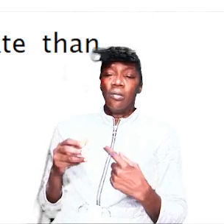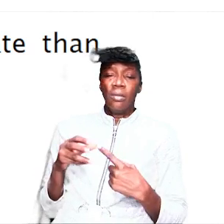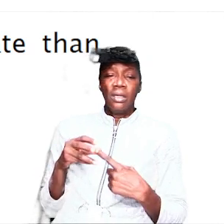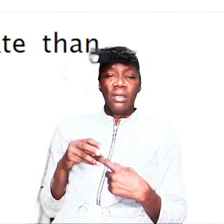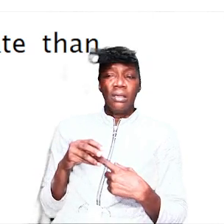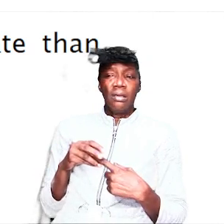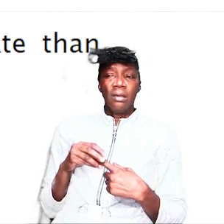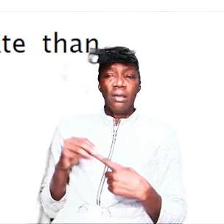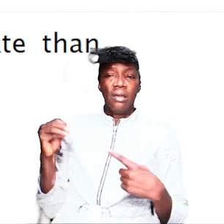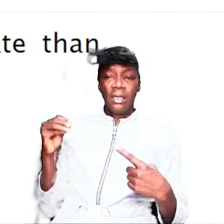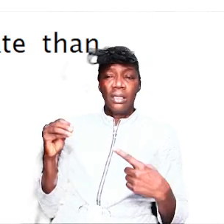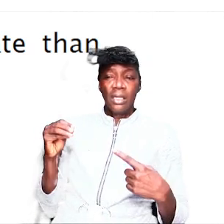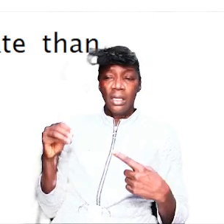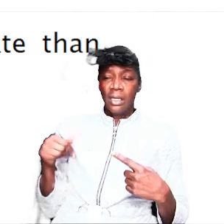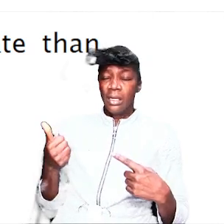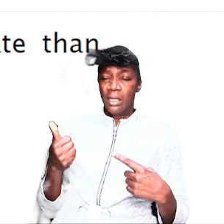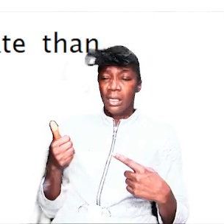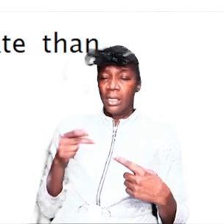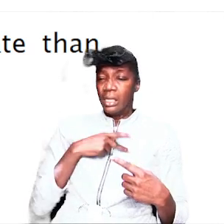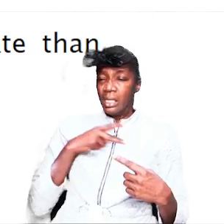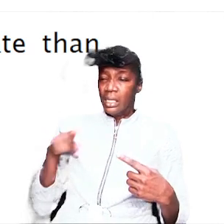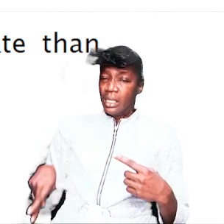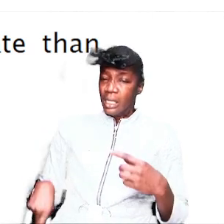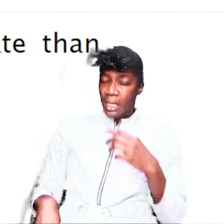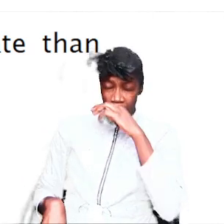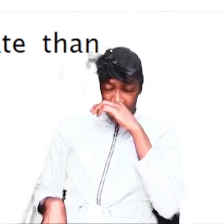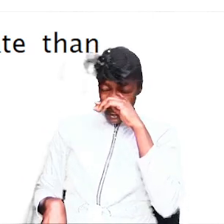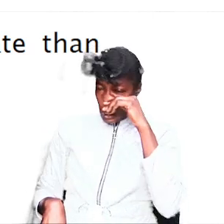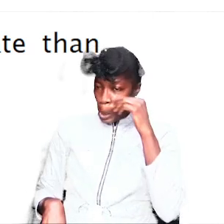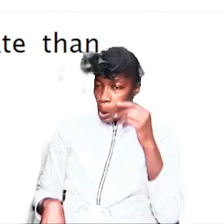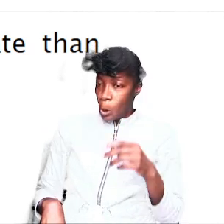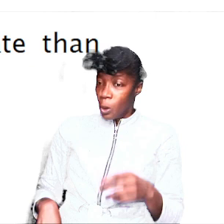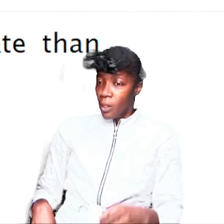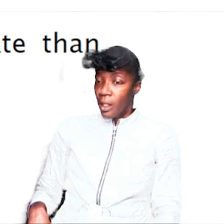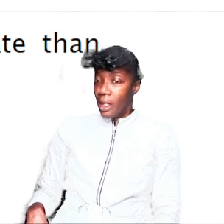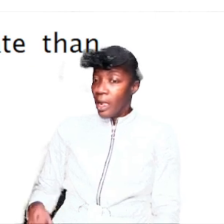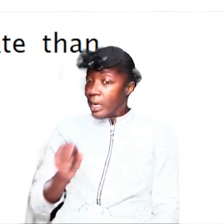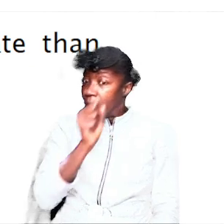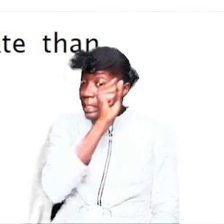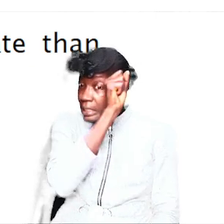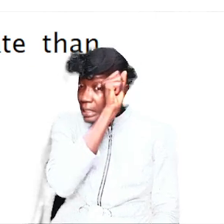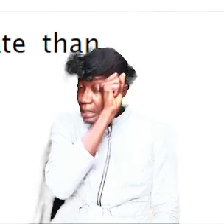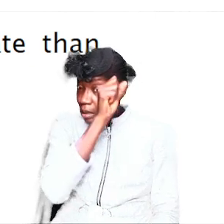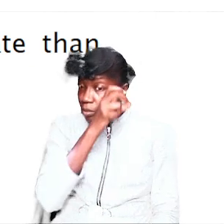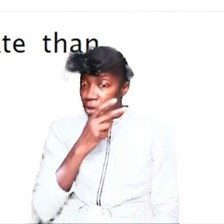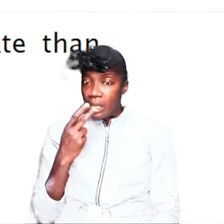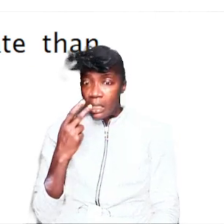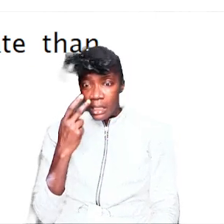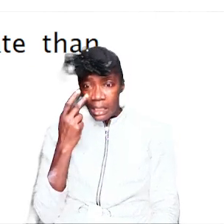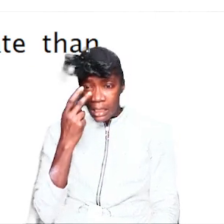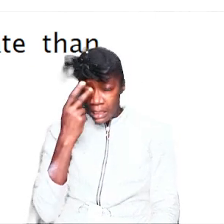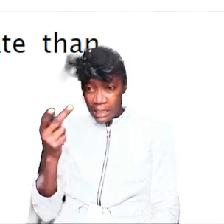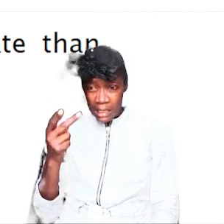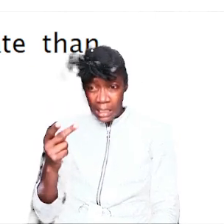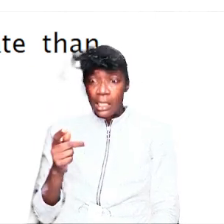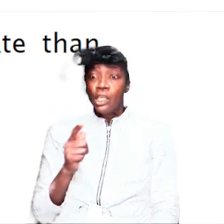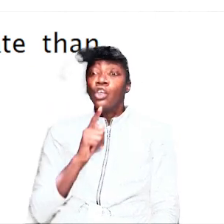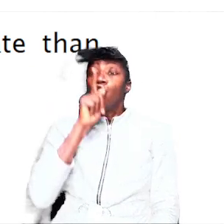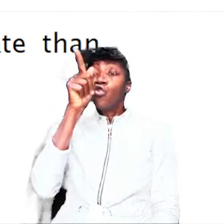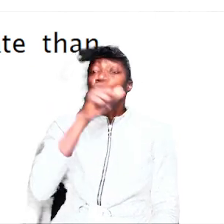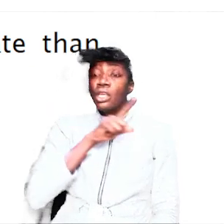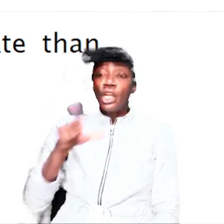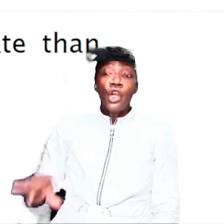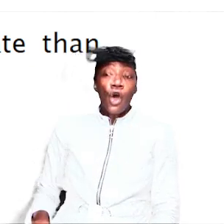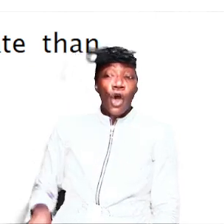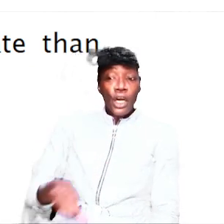you know, another king, you know, when Samuel saw Eliab, he said, surely the Lord anointing is before